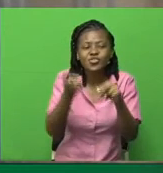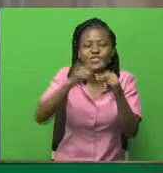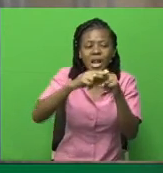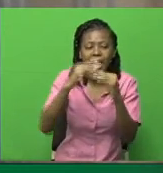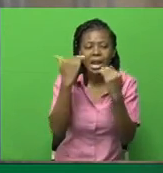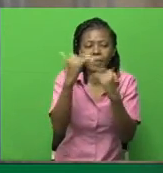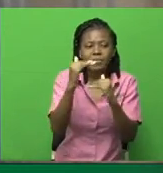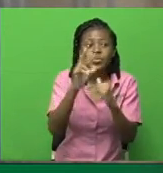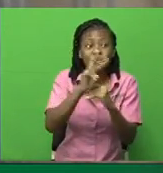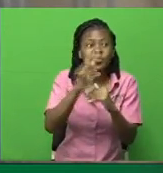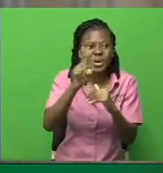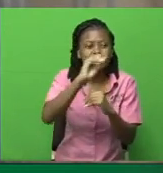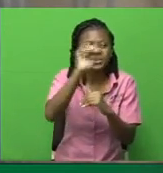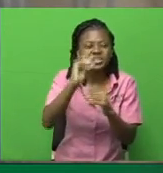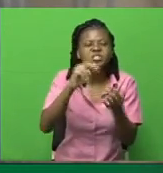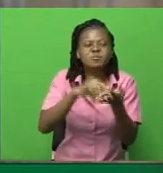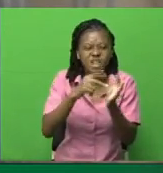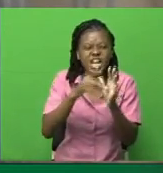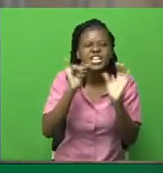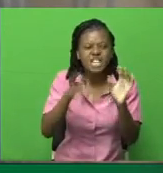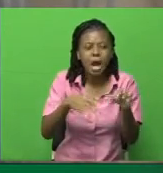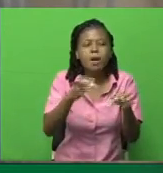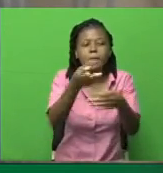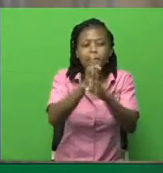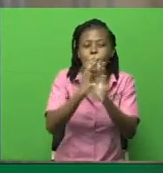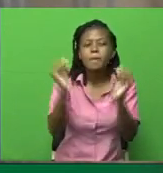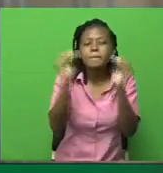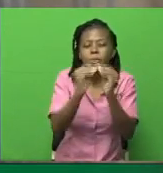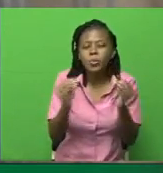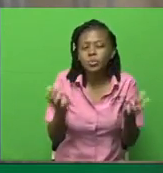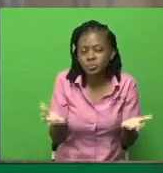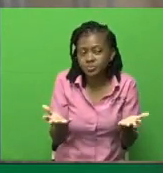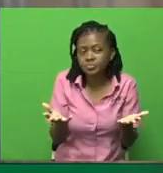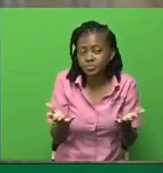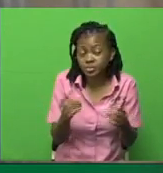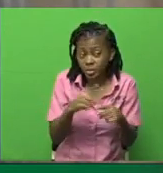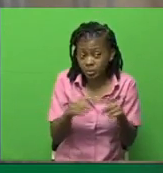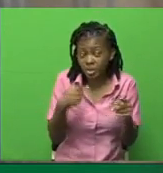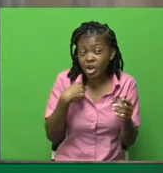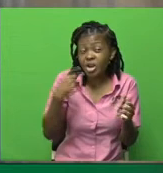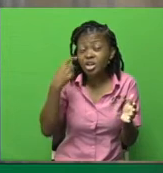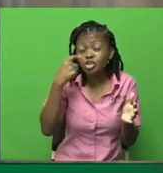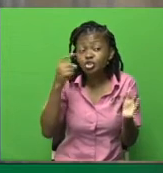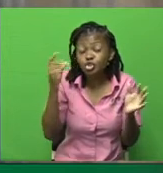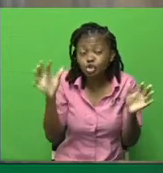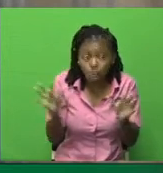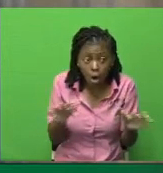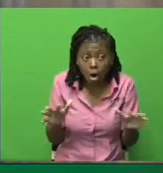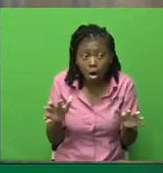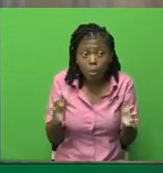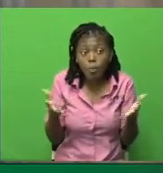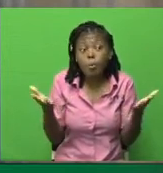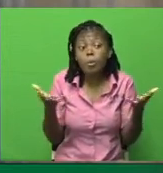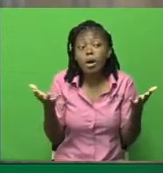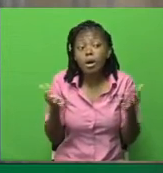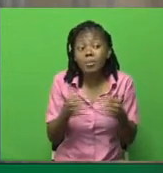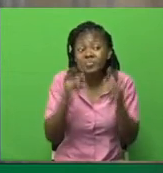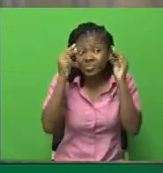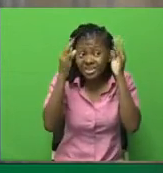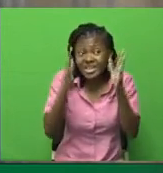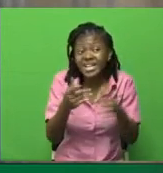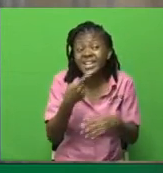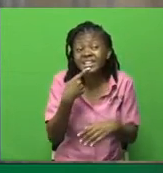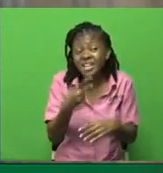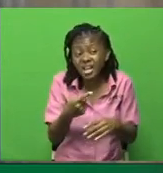on the overdraft what was shocking I would have Minister's presentation is he admitted that he had